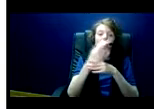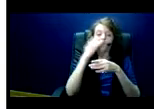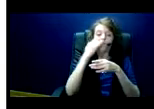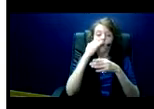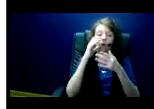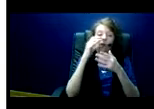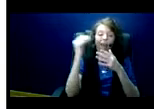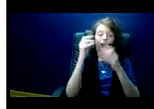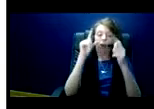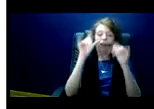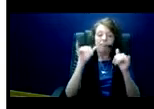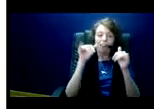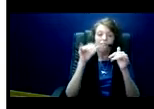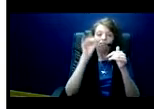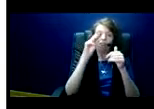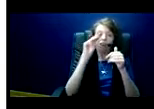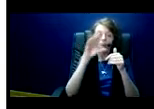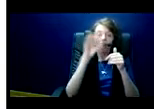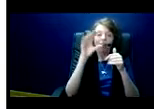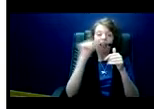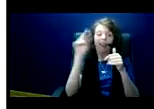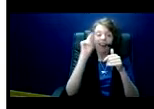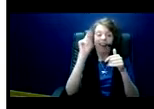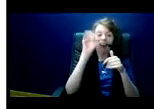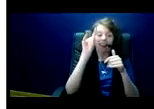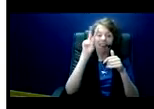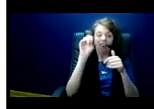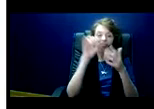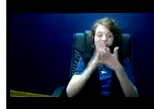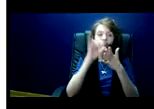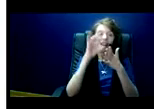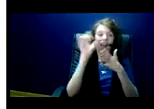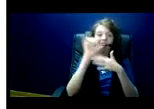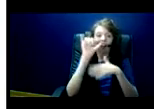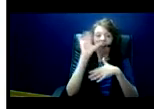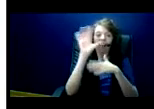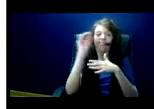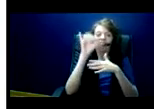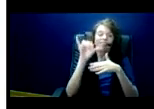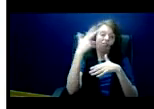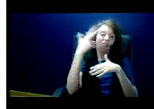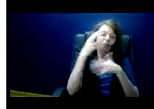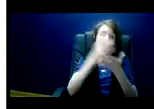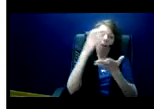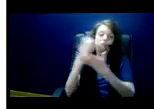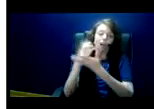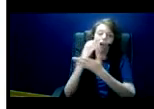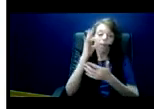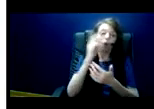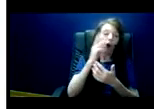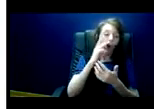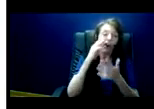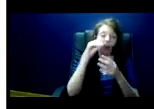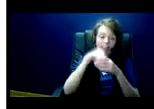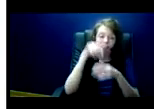quickly film an activity. So this on screen is 3 cups of water with varying amounts of water in